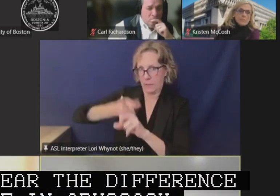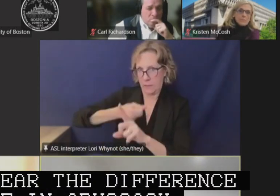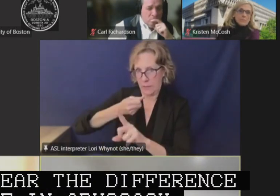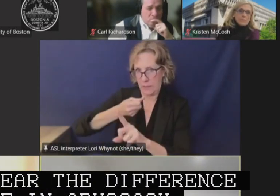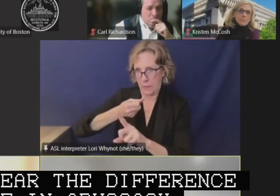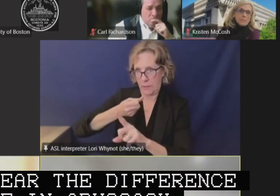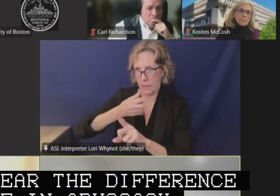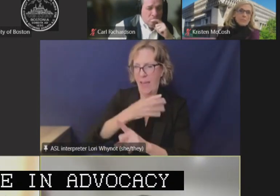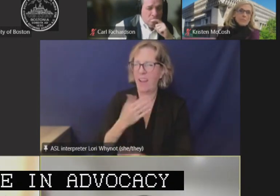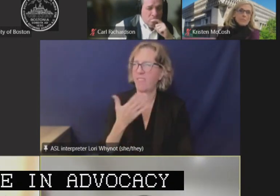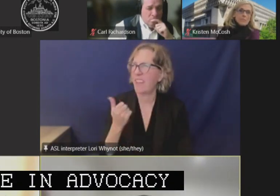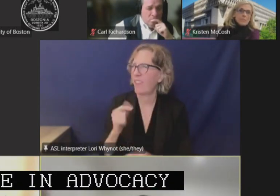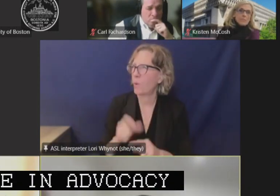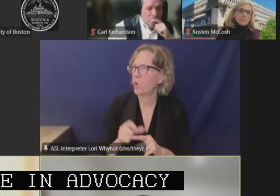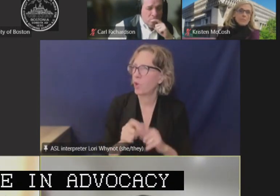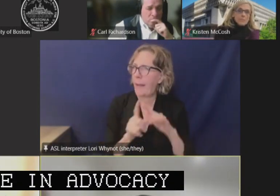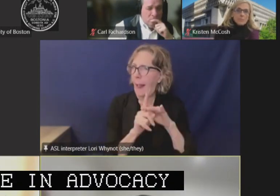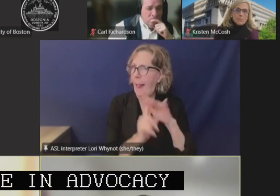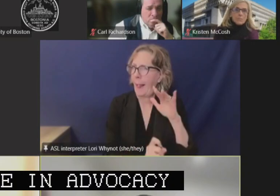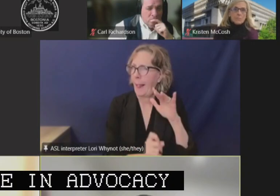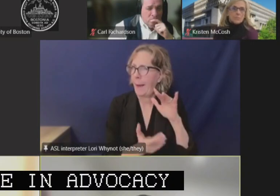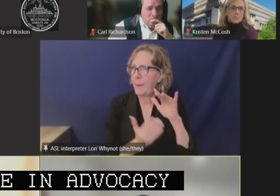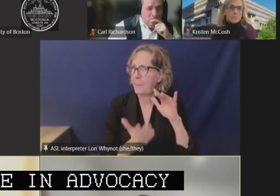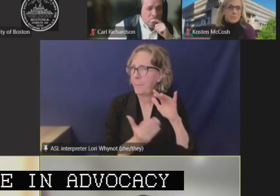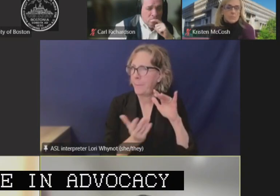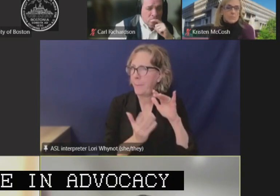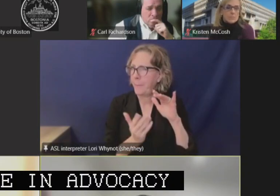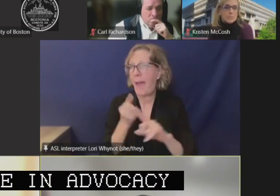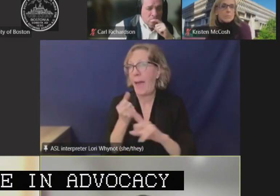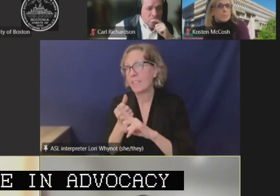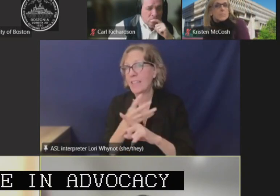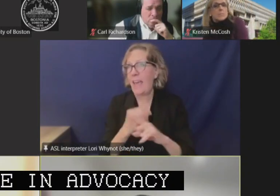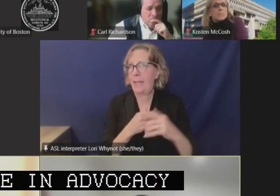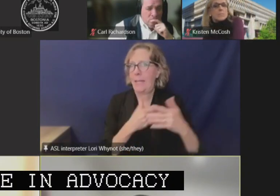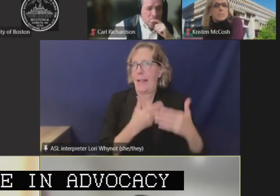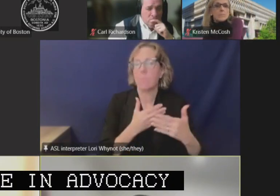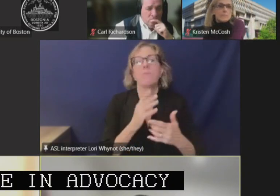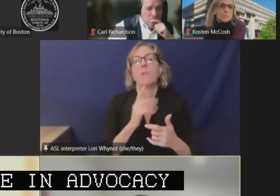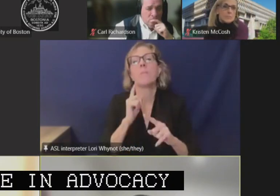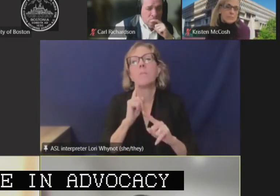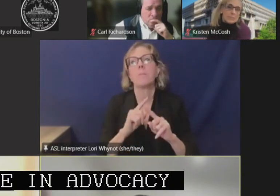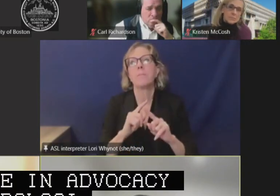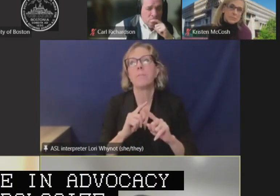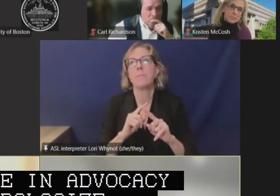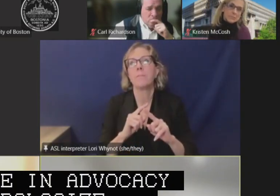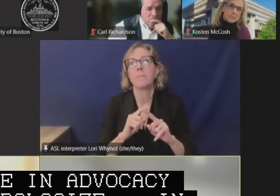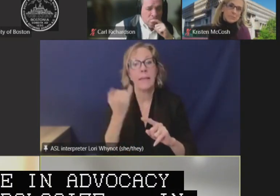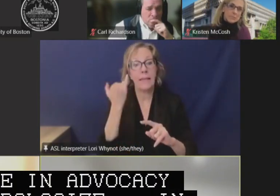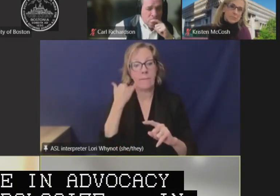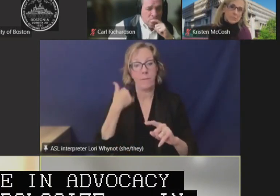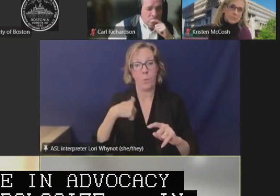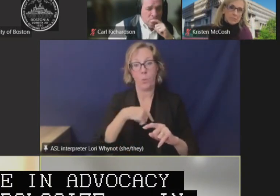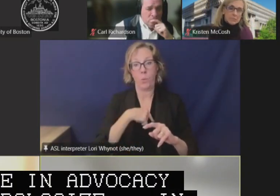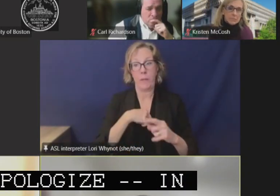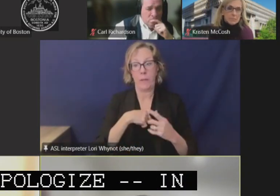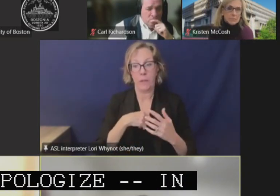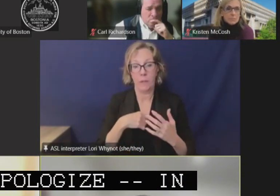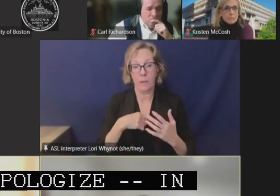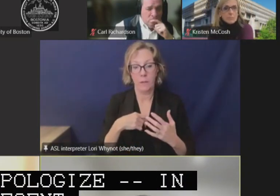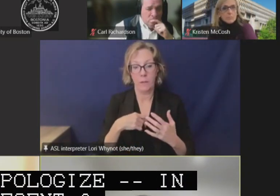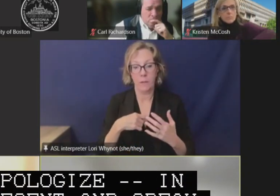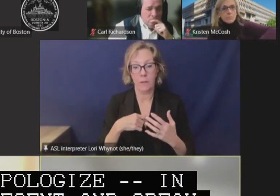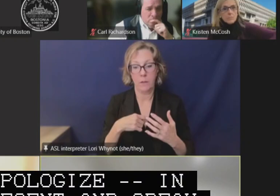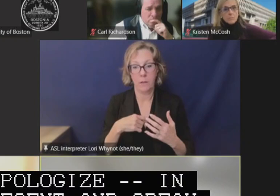forgetting the word, but I apologize. But in order to represent and speak to the parents, specifically